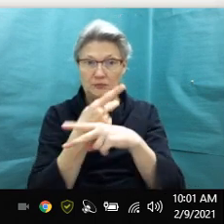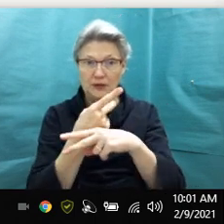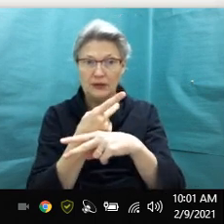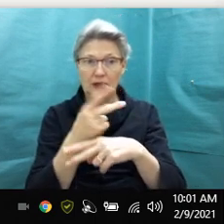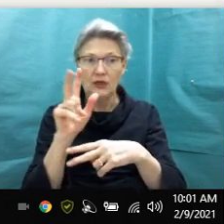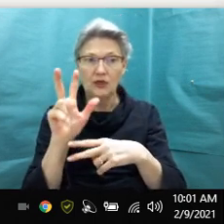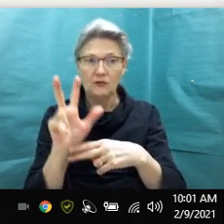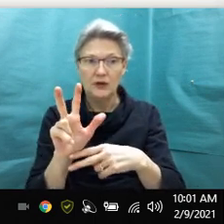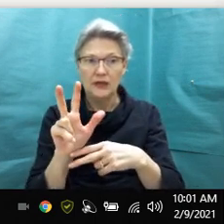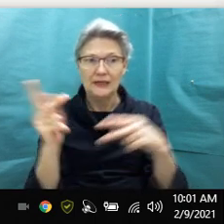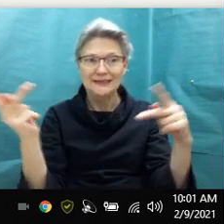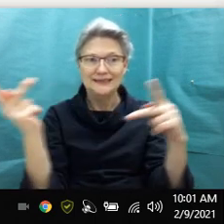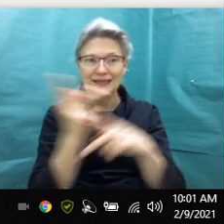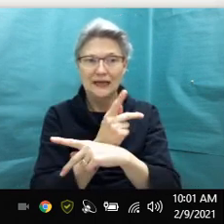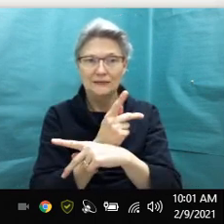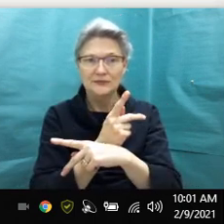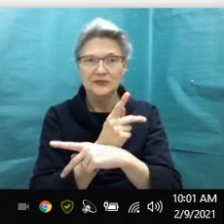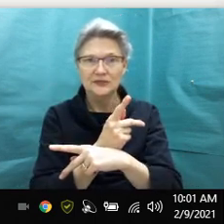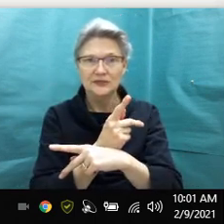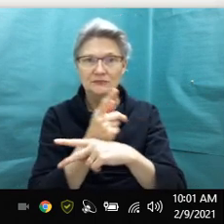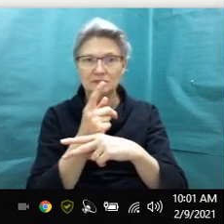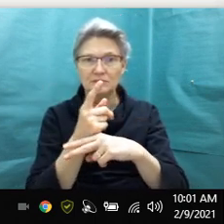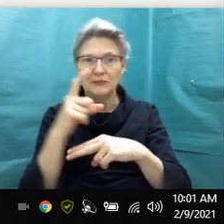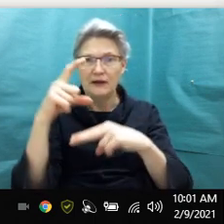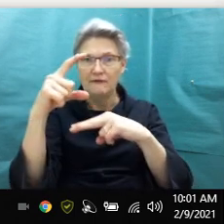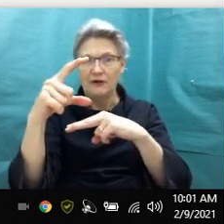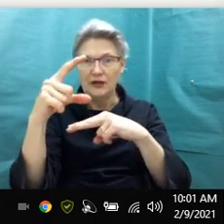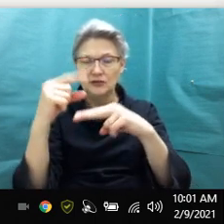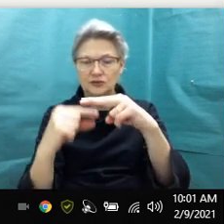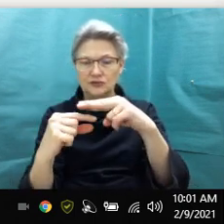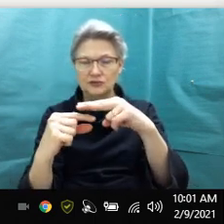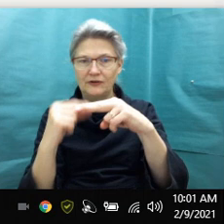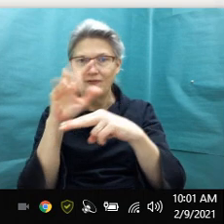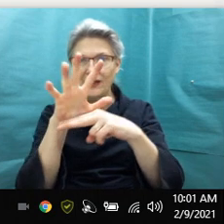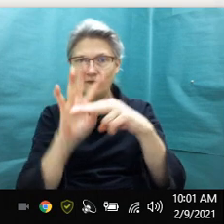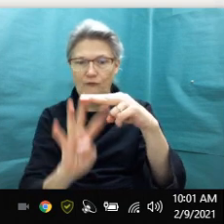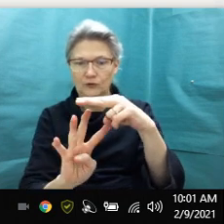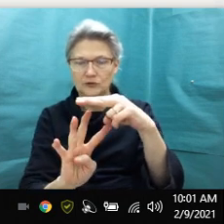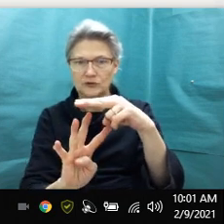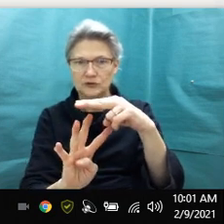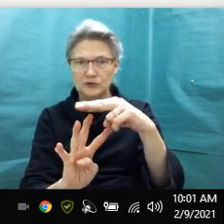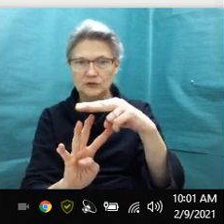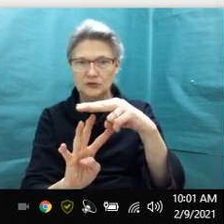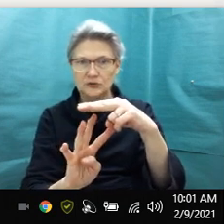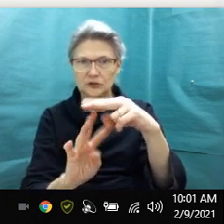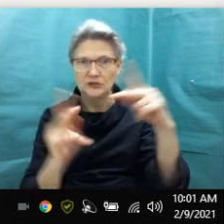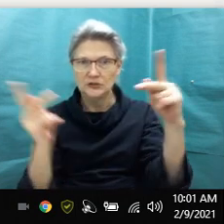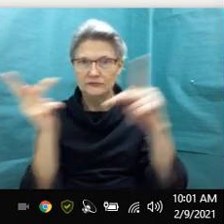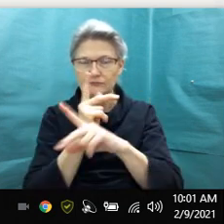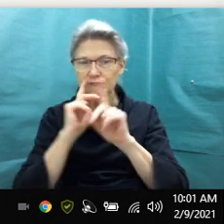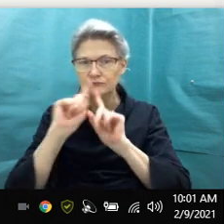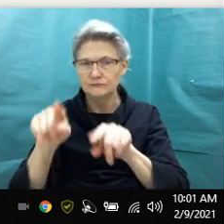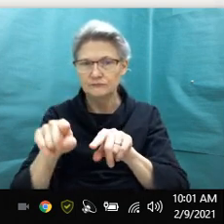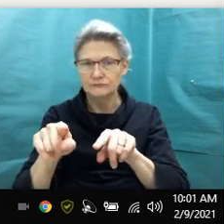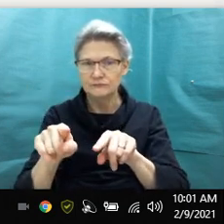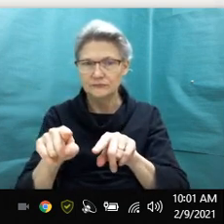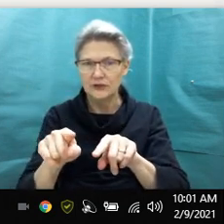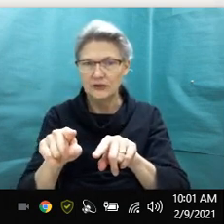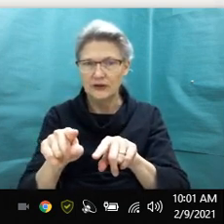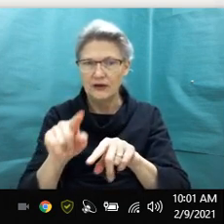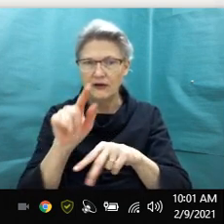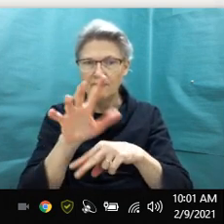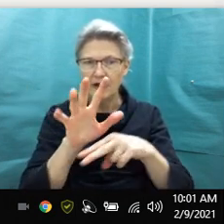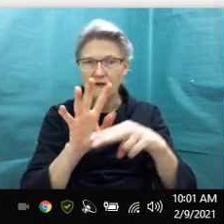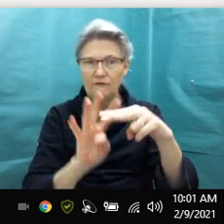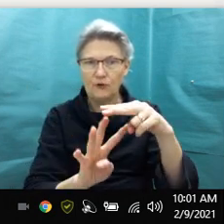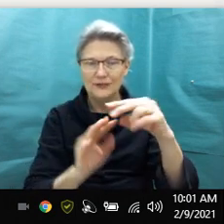3 times my fraction greater than 1, 5/4, to get my product. So 5/4 is equivalent to